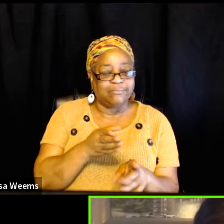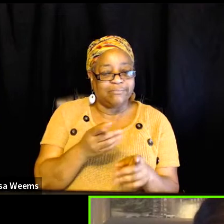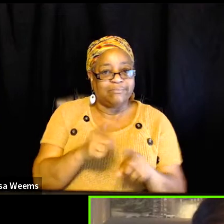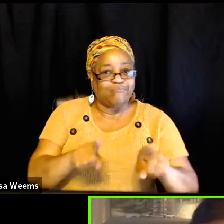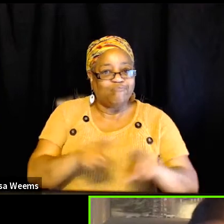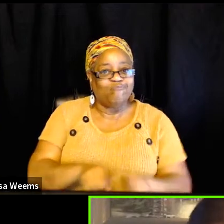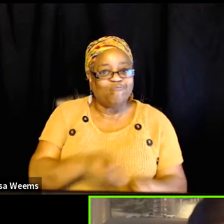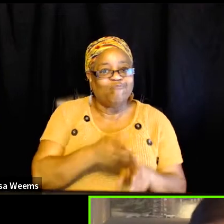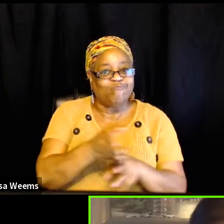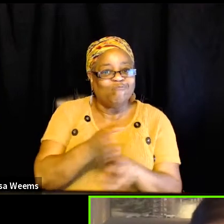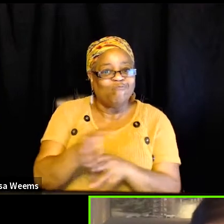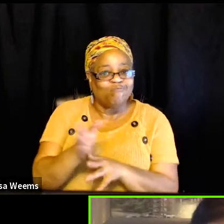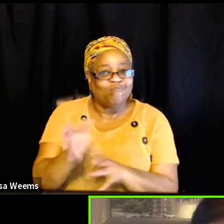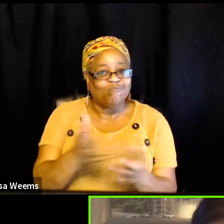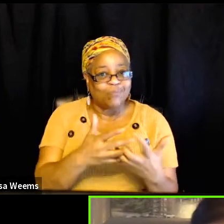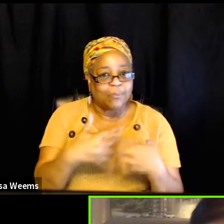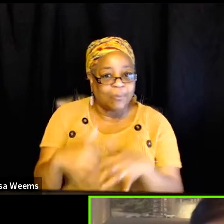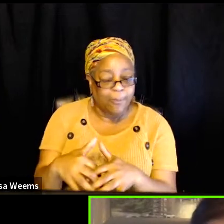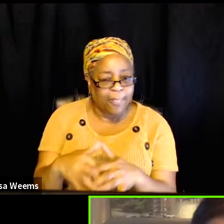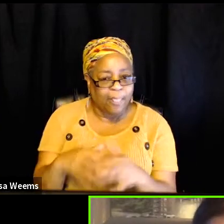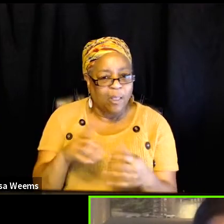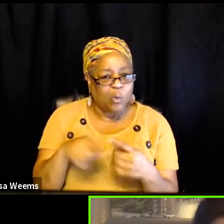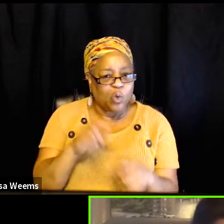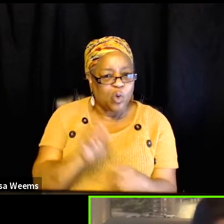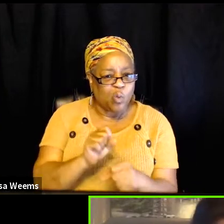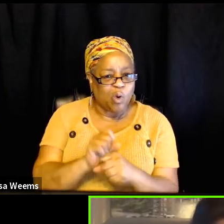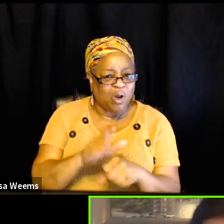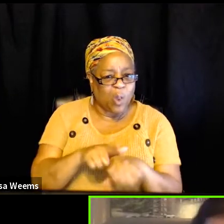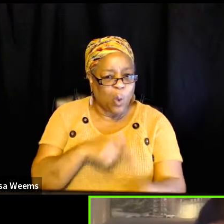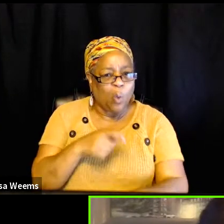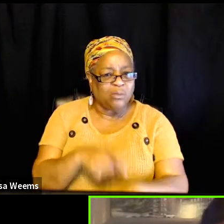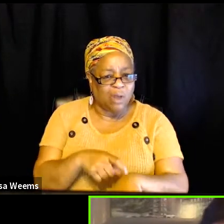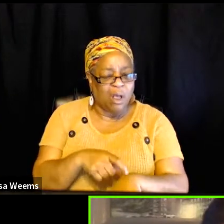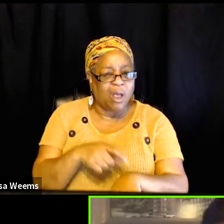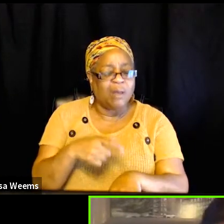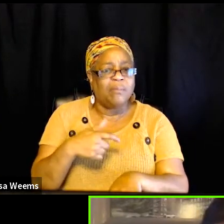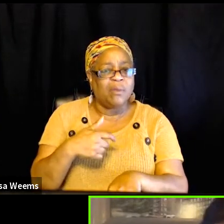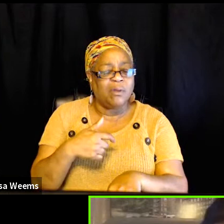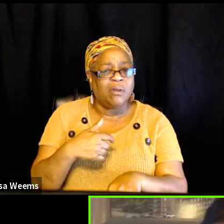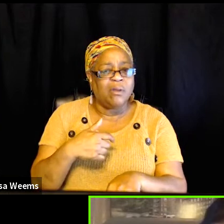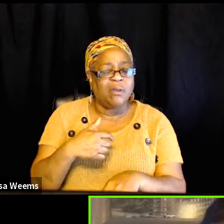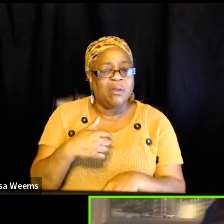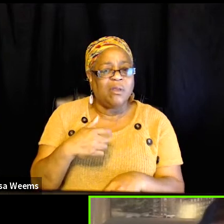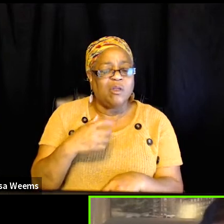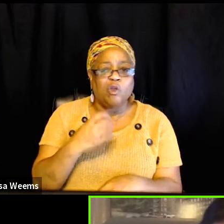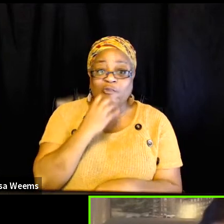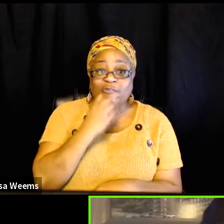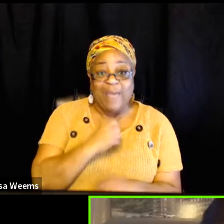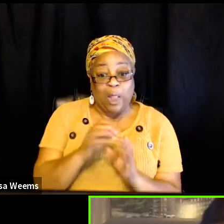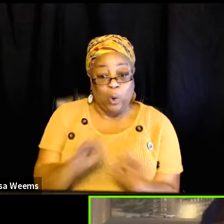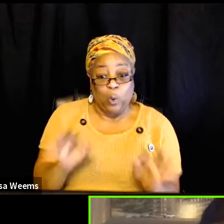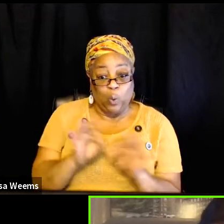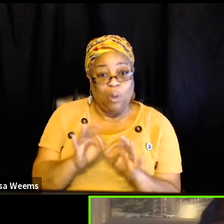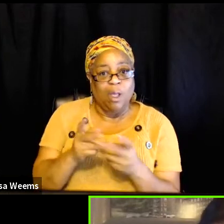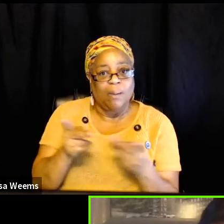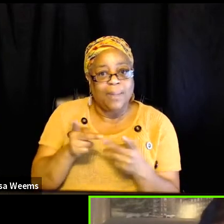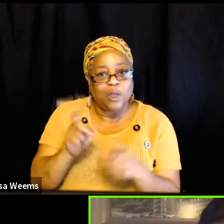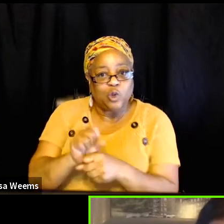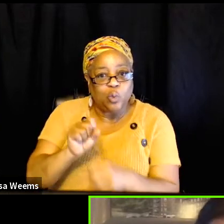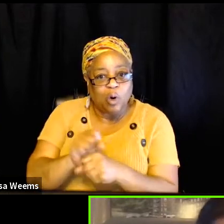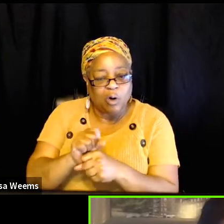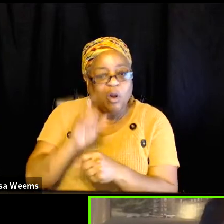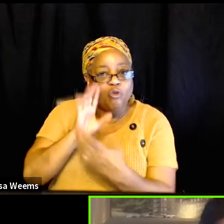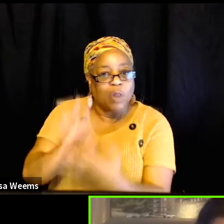institution for a long time in your career, there is this value associated with the place that you work, and it has a relationship to your